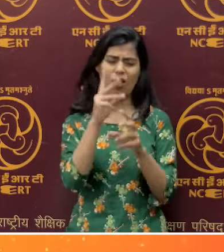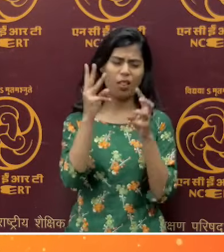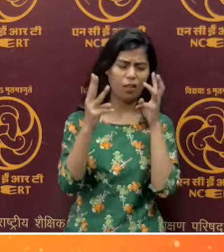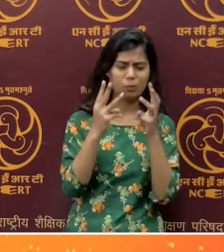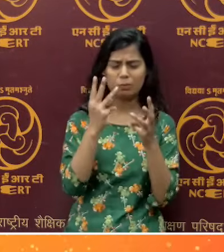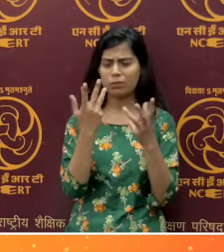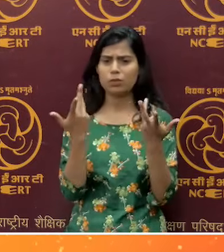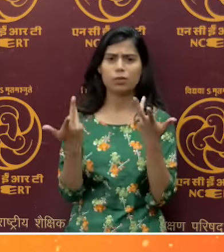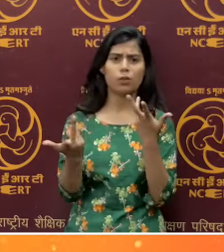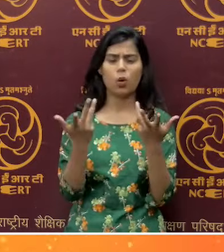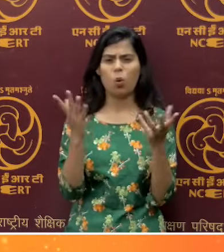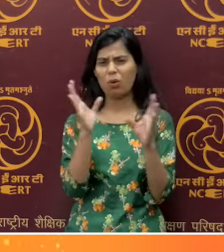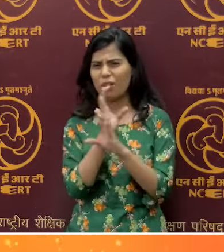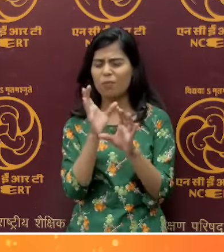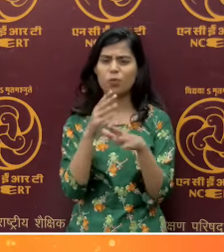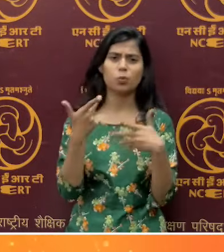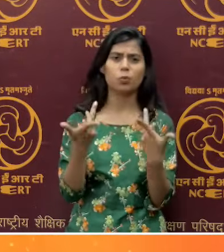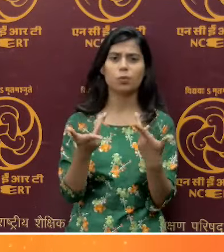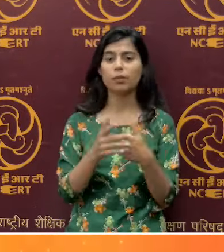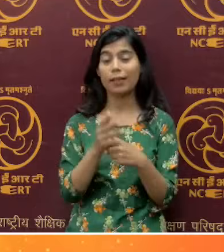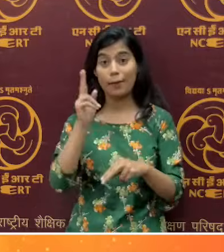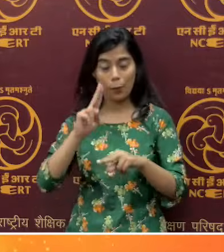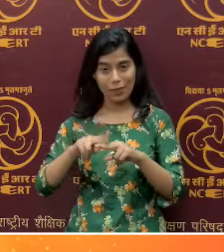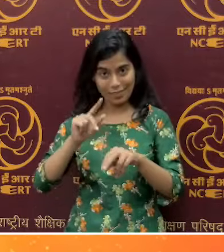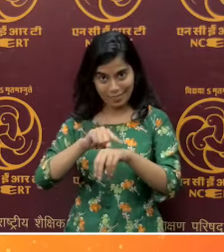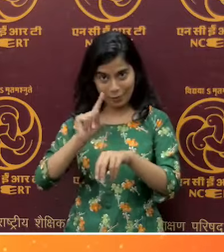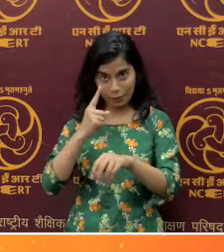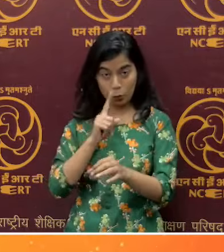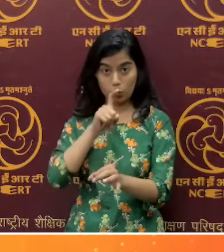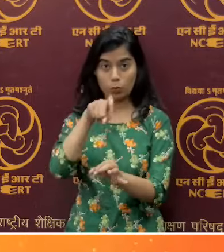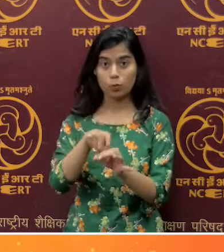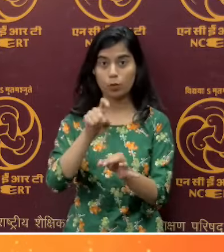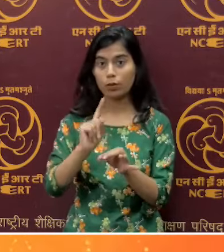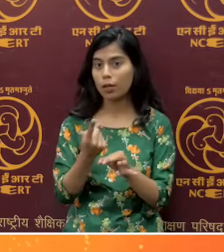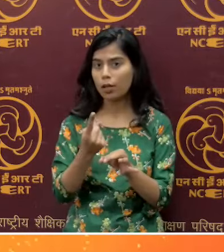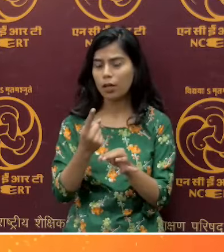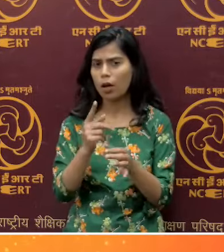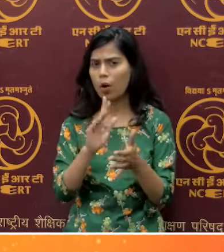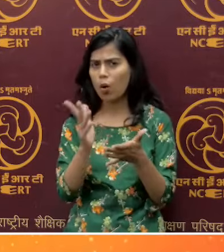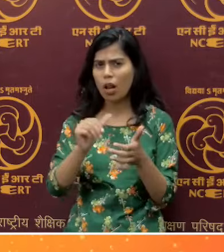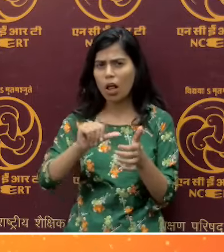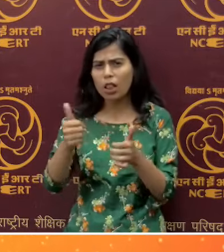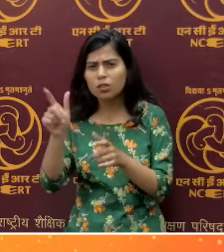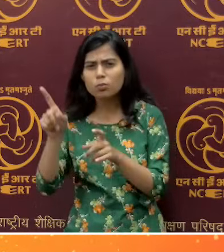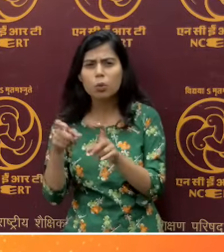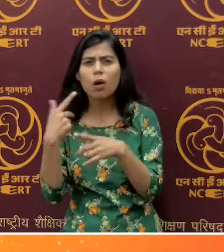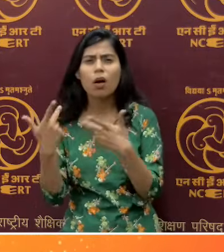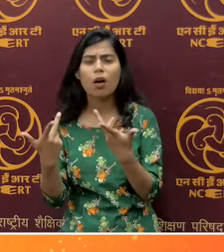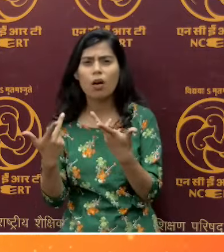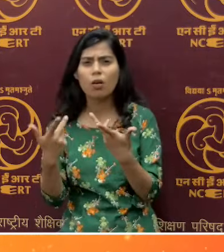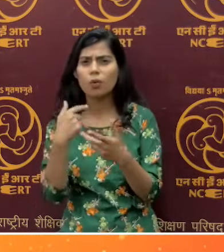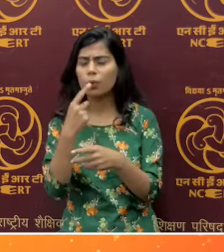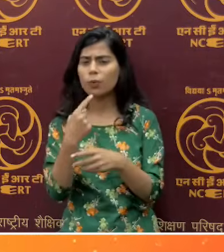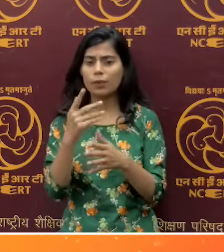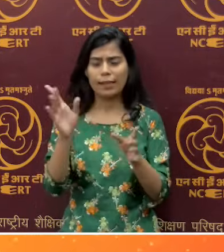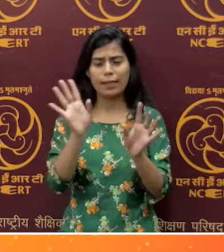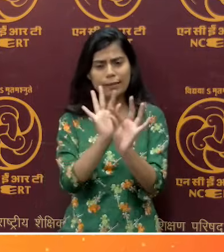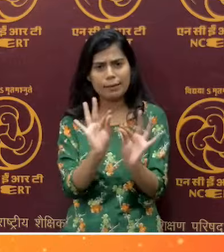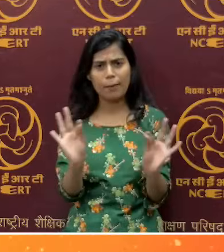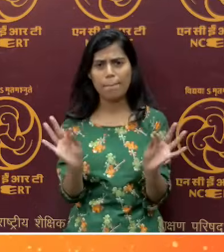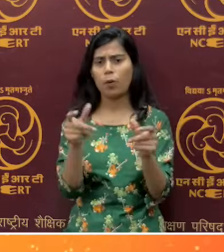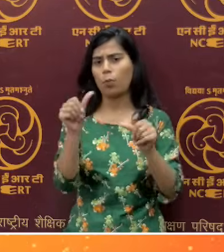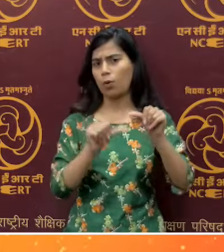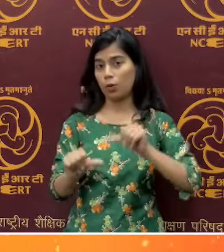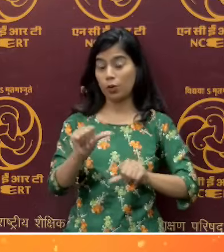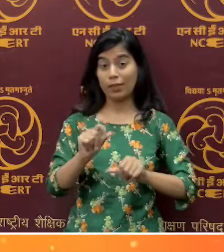a head teacher you are going to join, and once you join as a head teacher you feel that somebody has allotted over there. So simple process, Ranjit has said that you